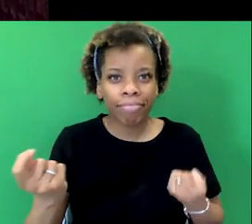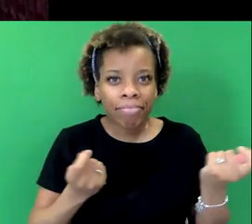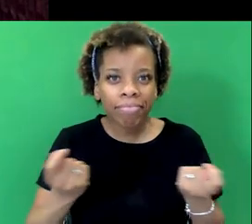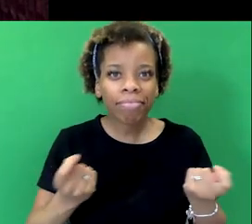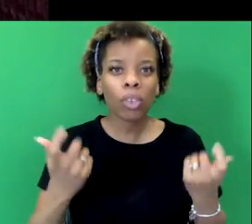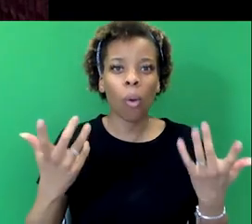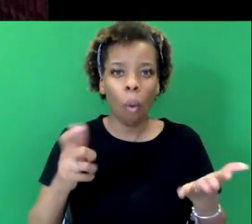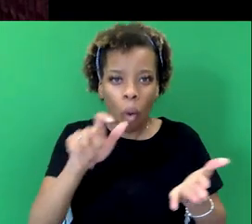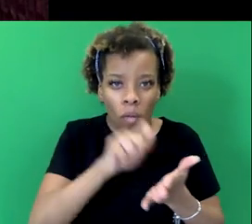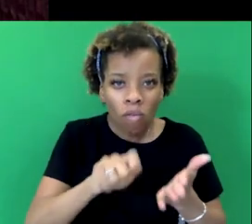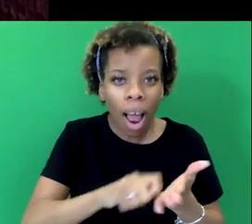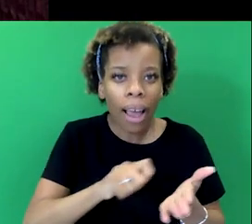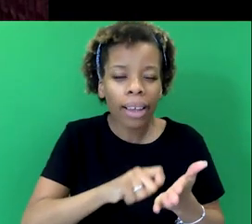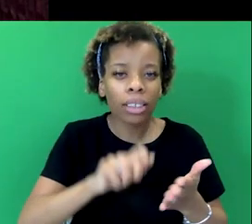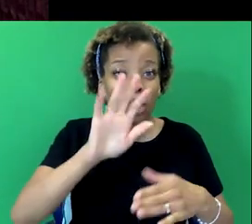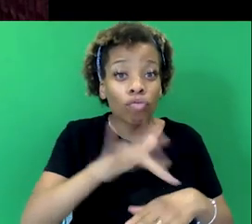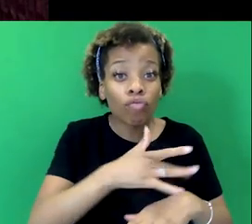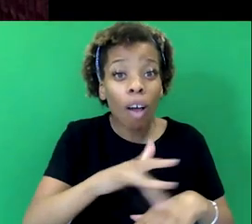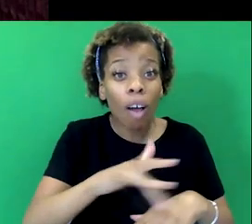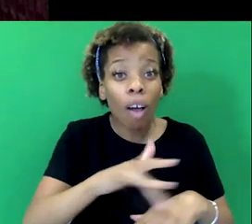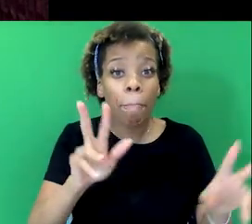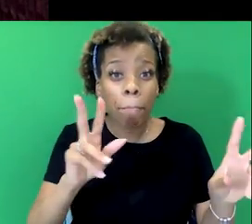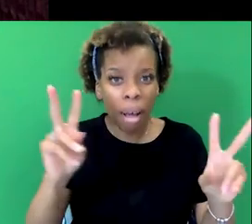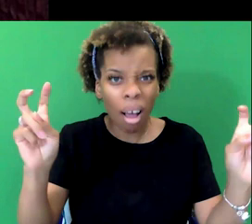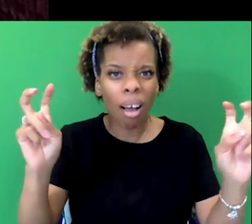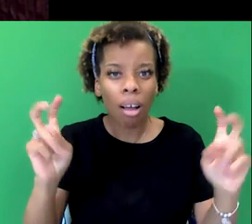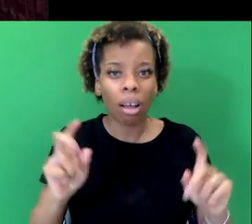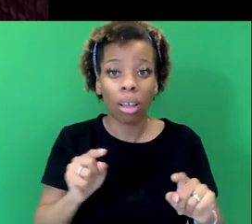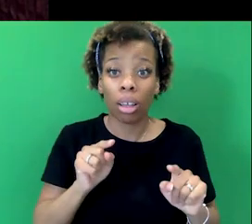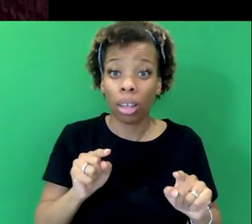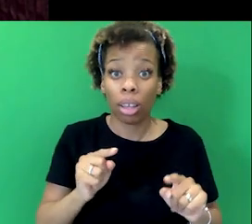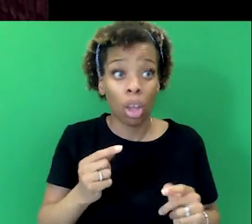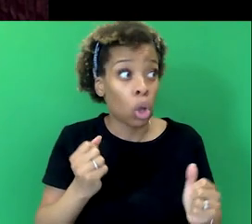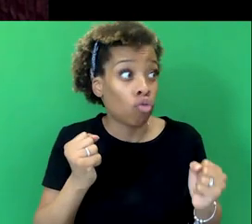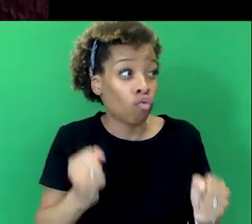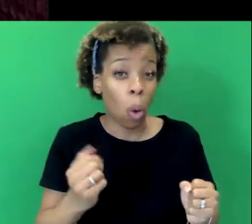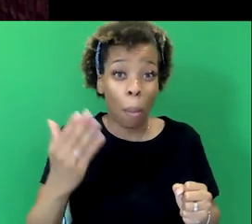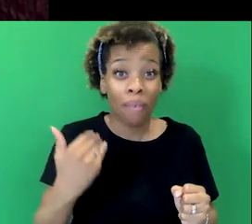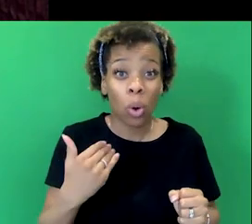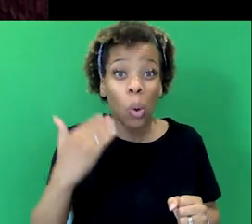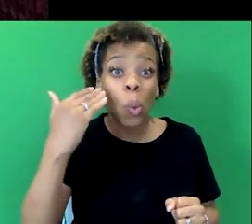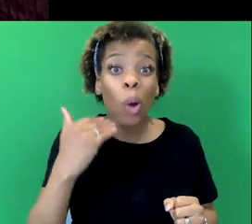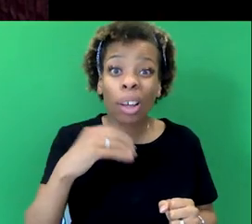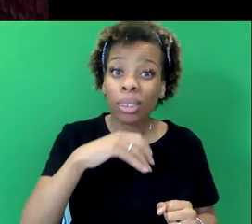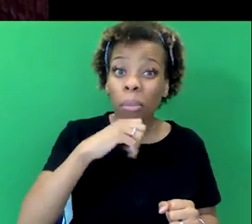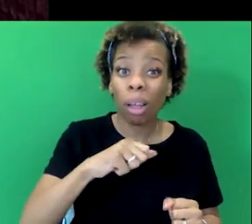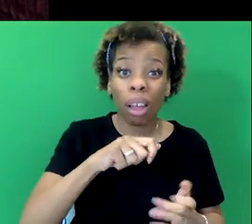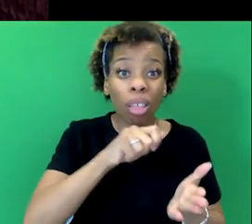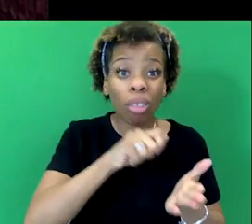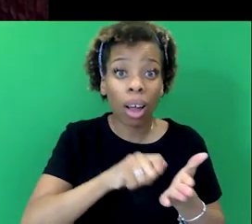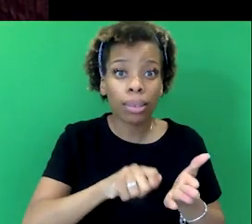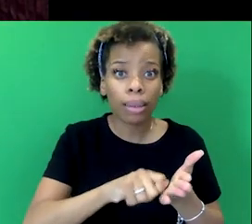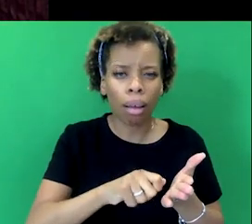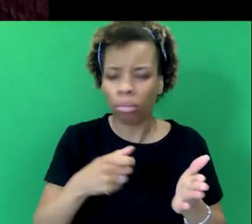the sphere of, you know, white male writers. And people are uncomfortable with